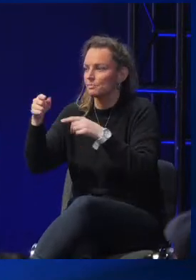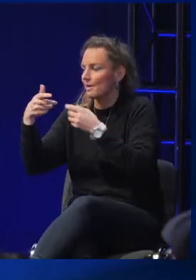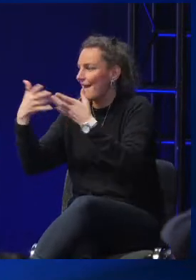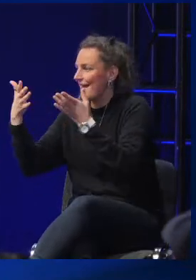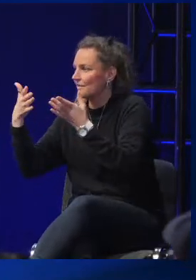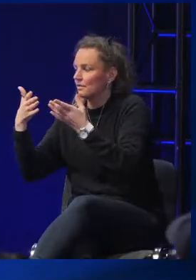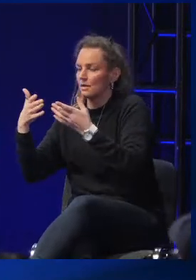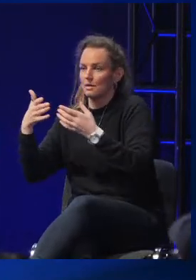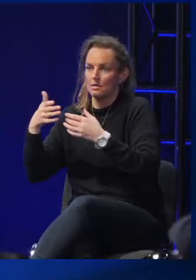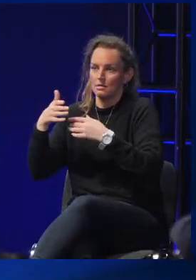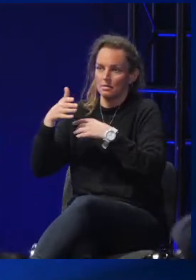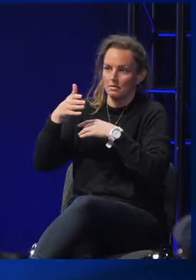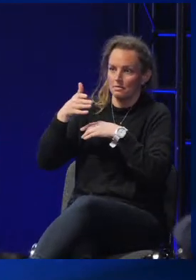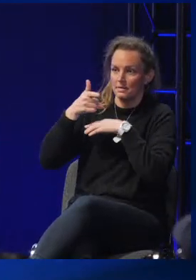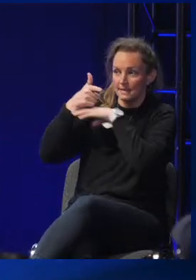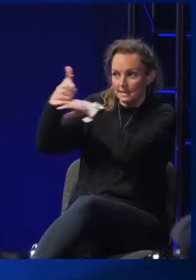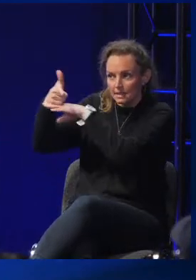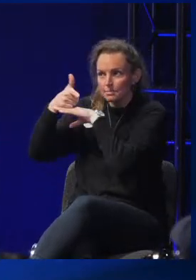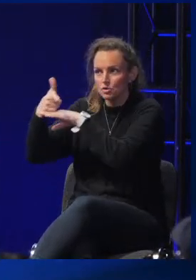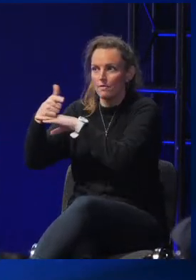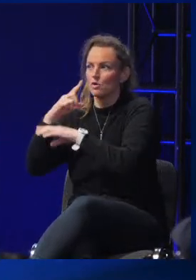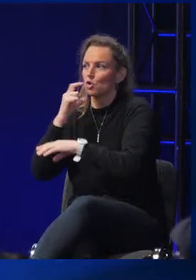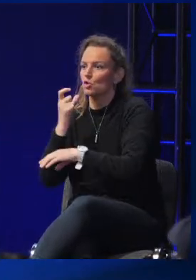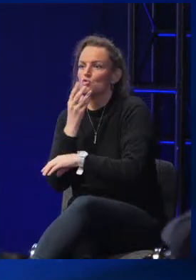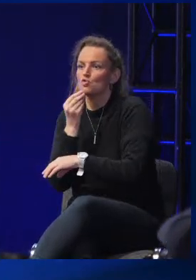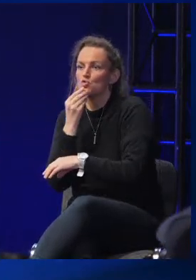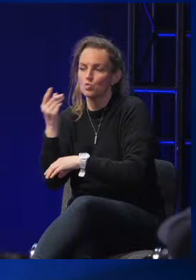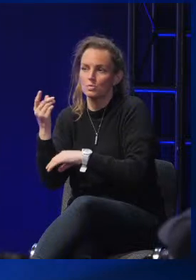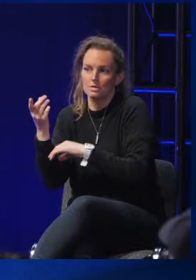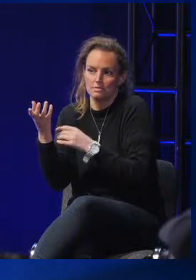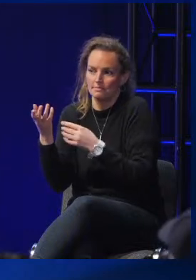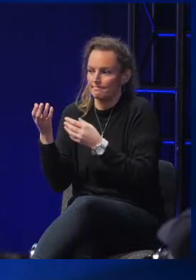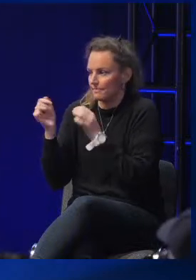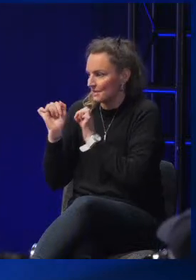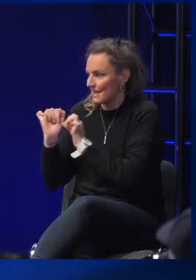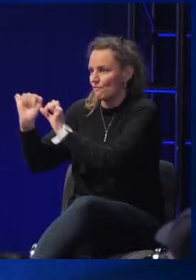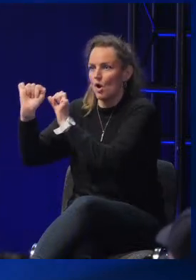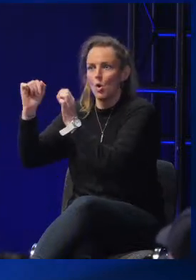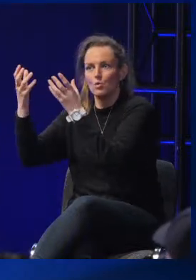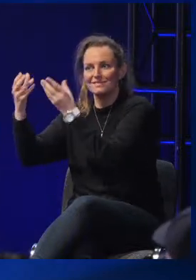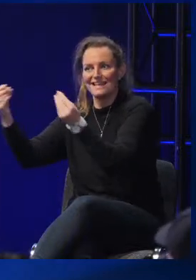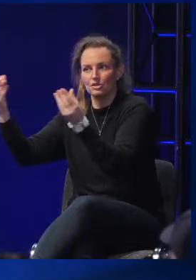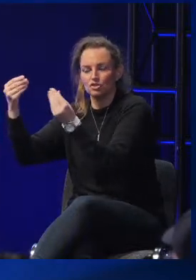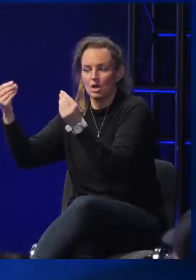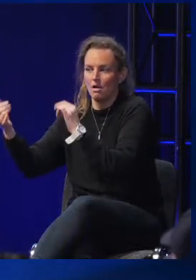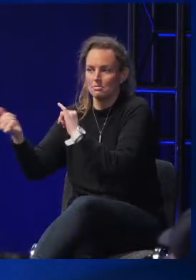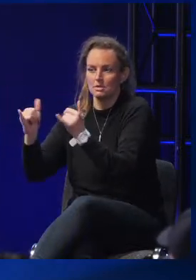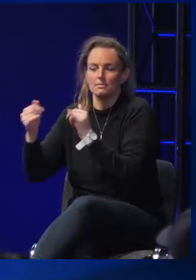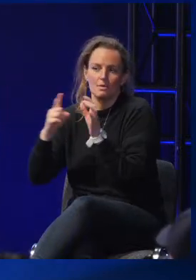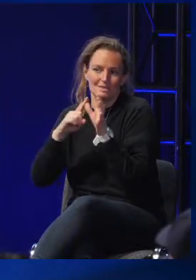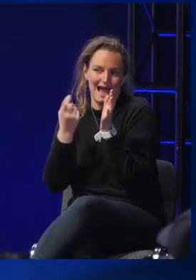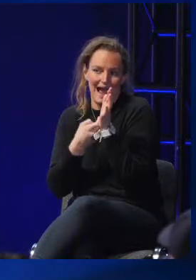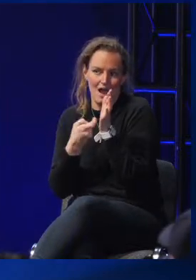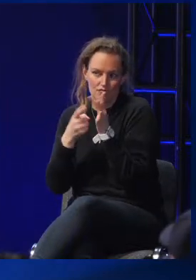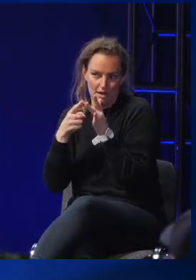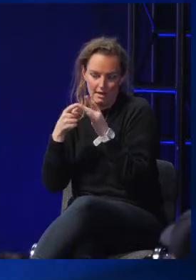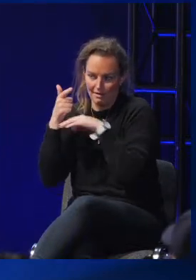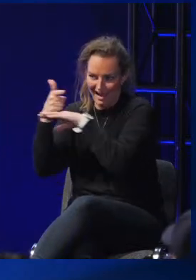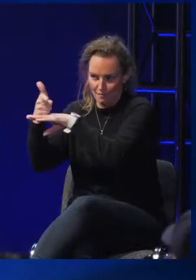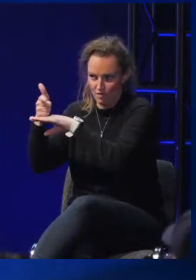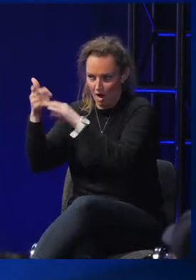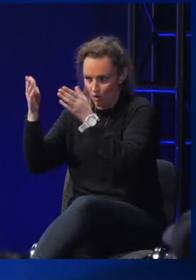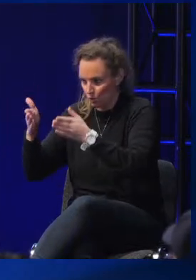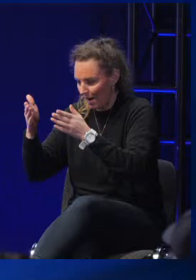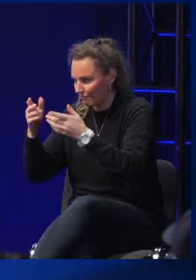could use some textures. Sometimes in airy camera you have to choose which texture to use. But also, the choice